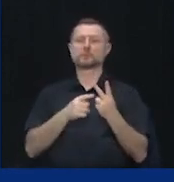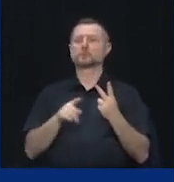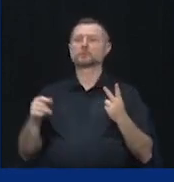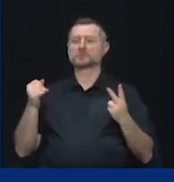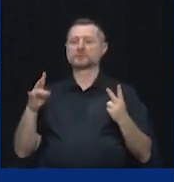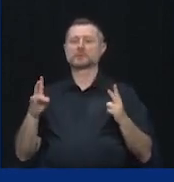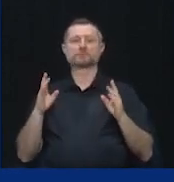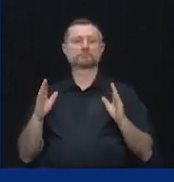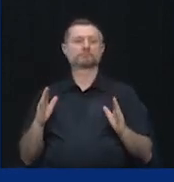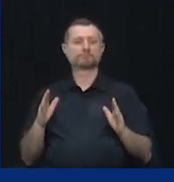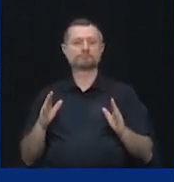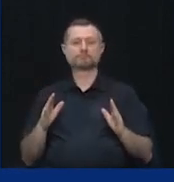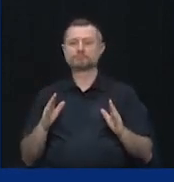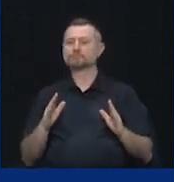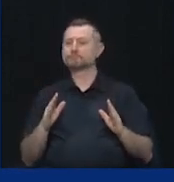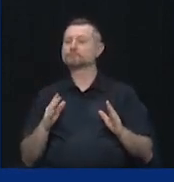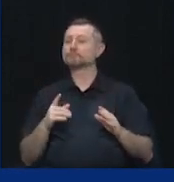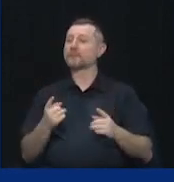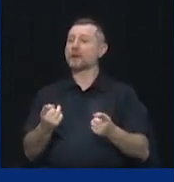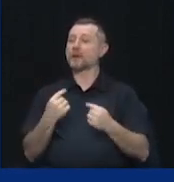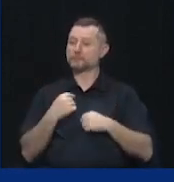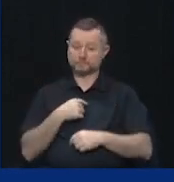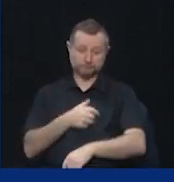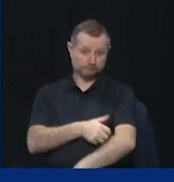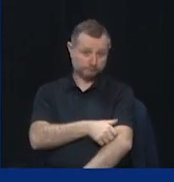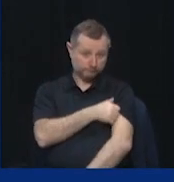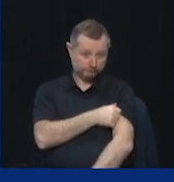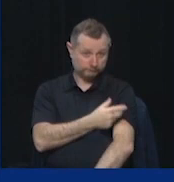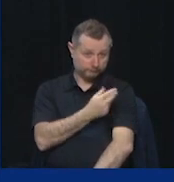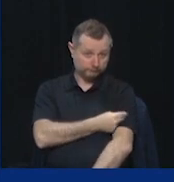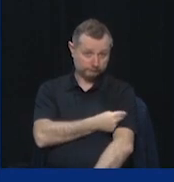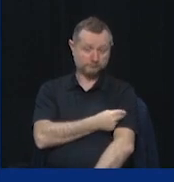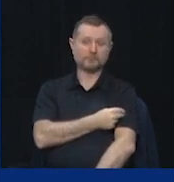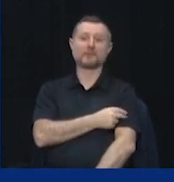come in and get their shot, okay?